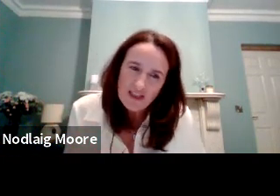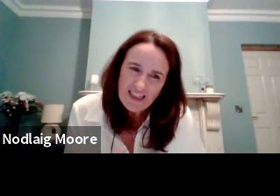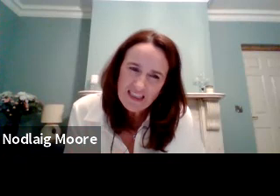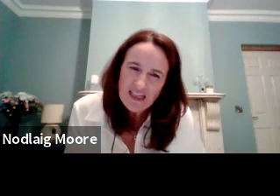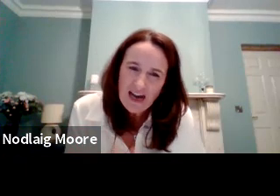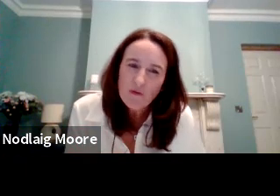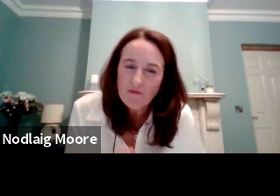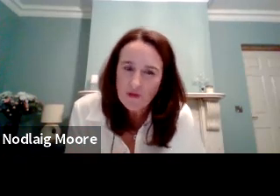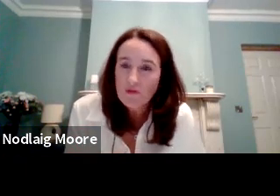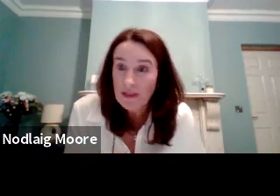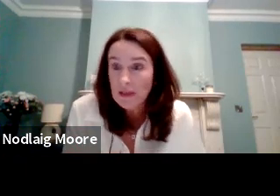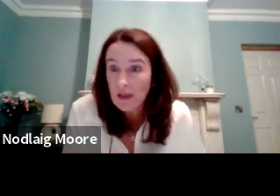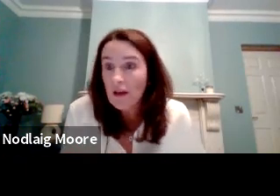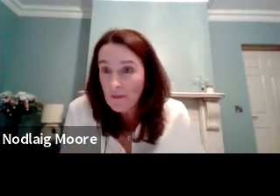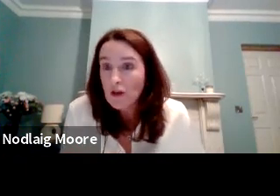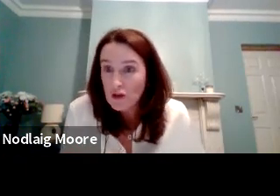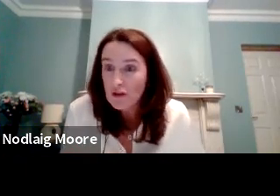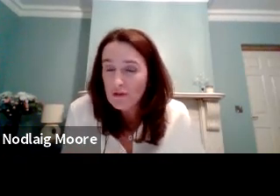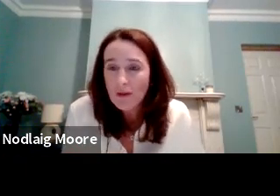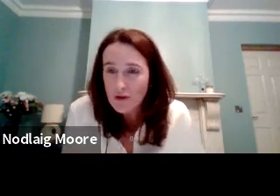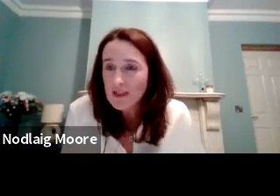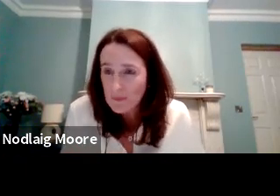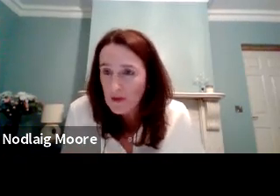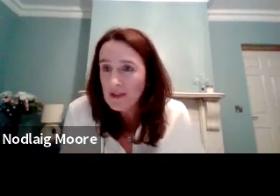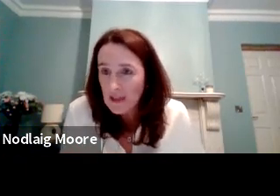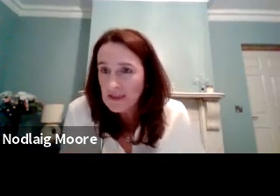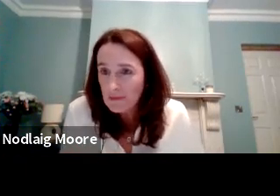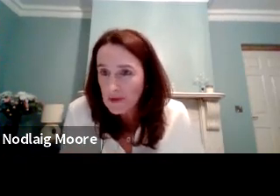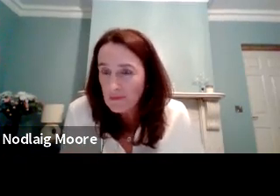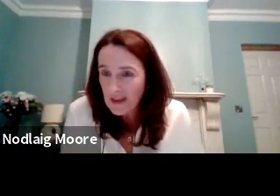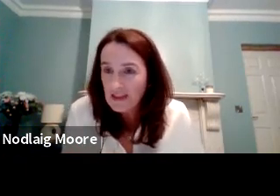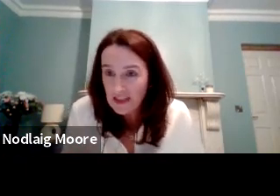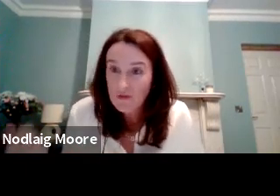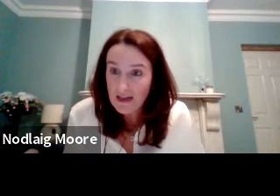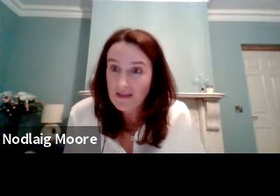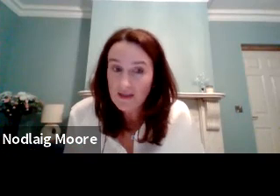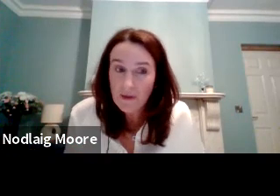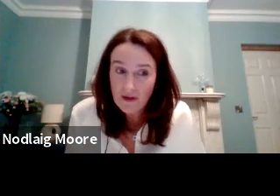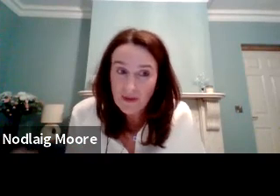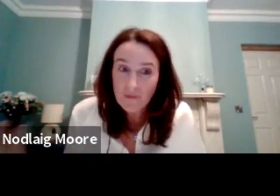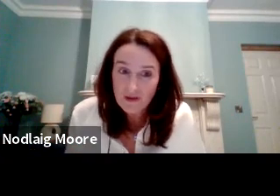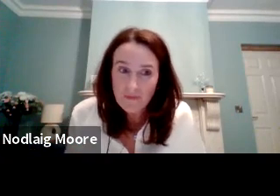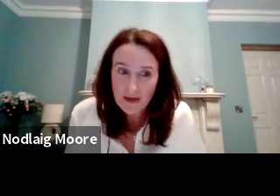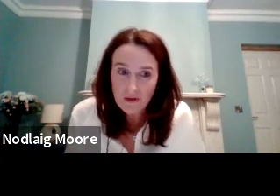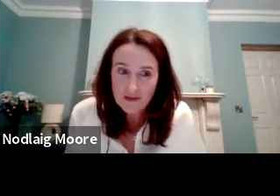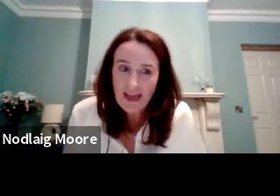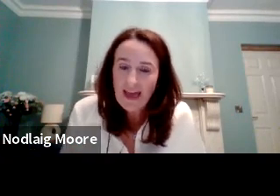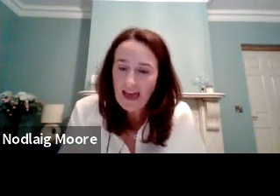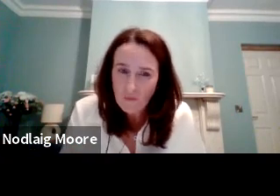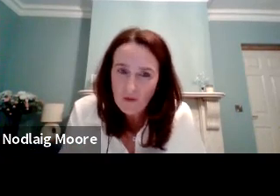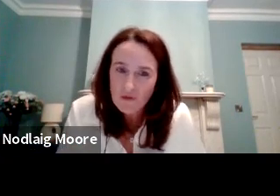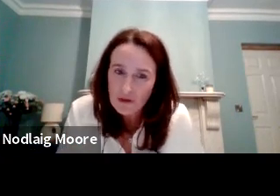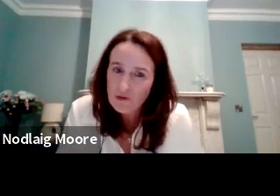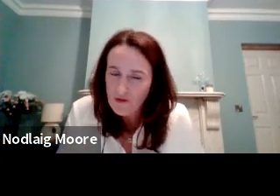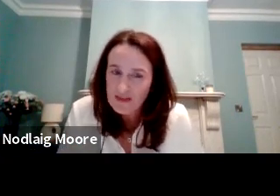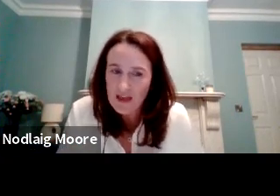question, is it an accurate view to really say, I'm not good enough? I'm just experiencing a symptom that is related to the perimenopause or menopause. And